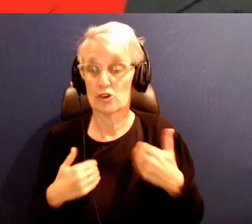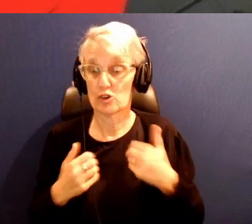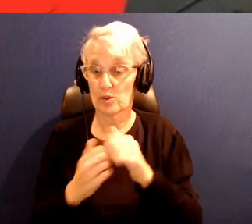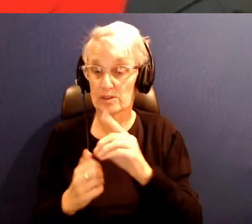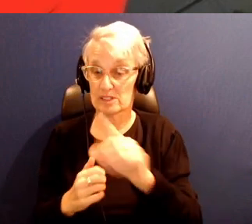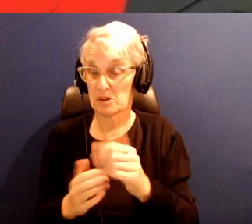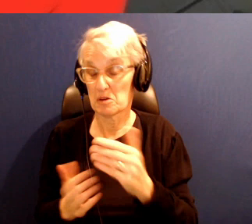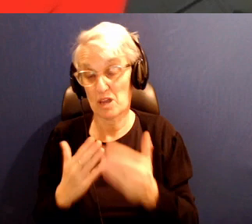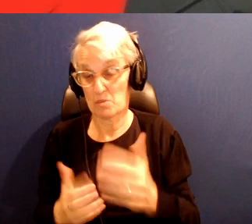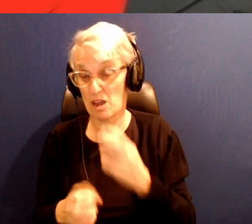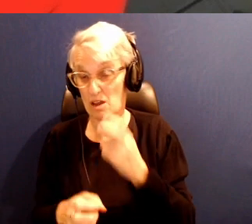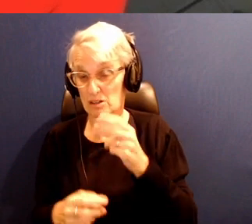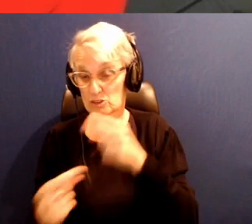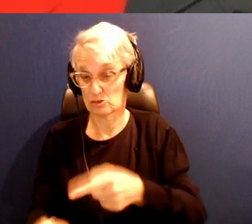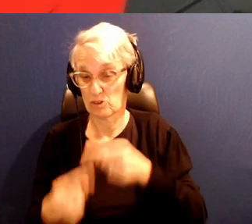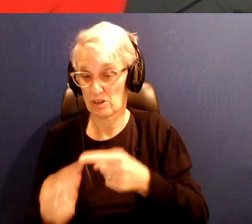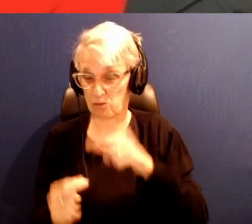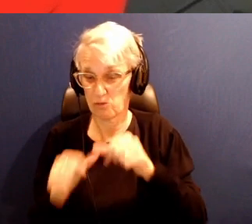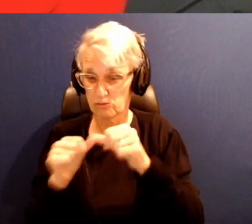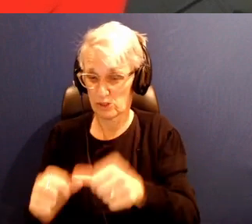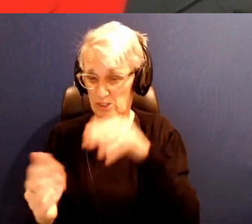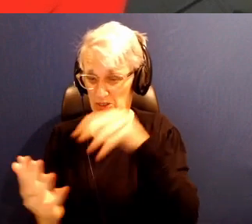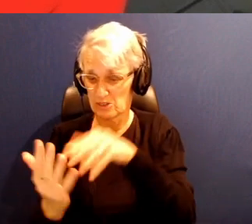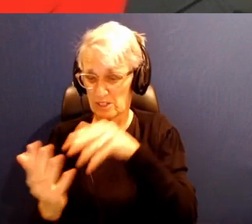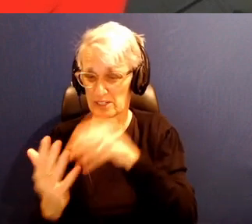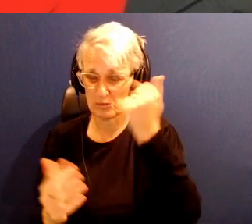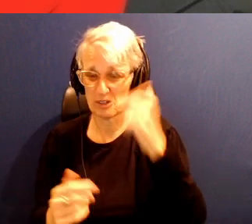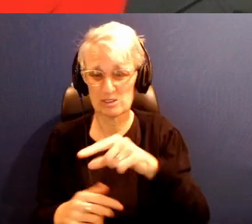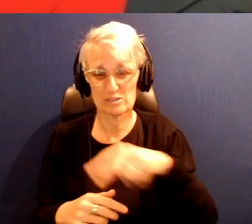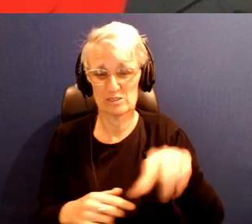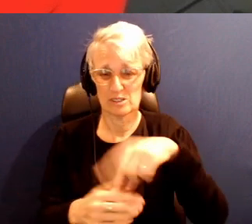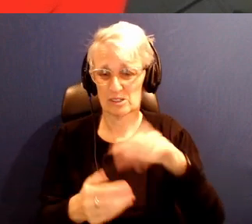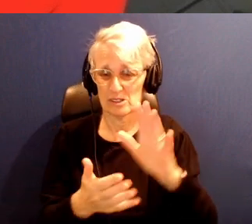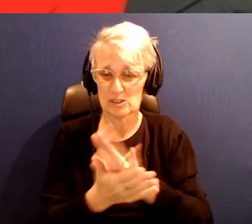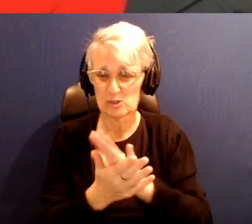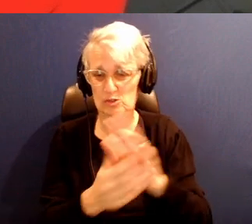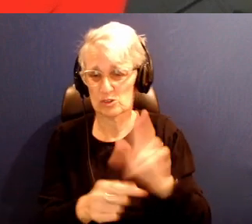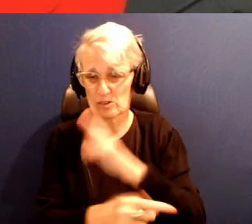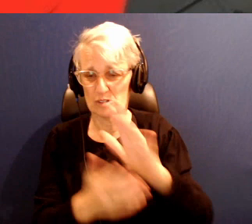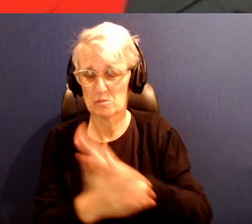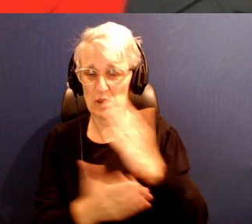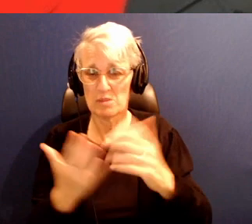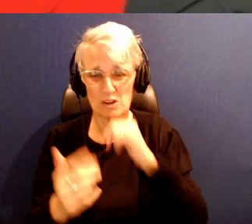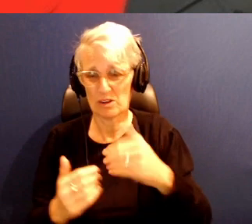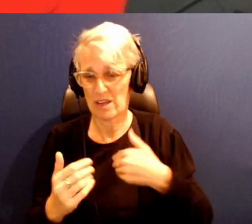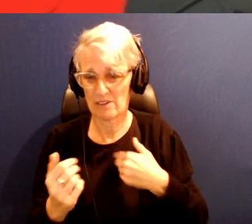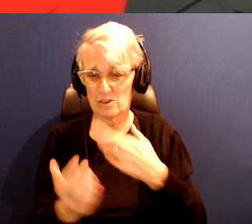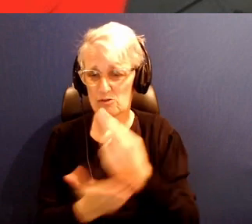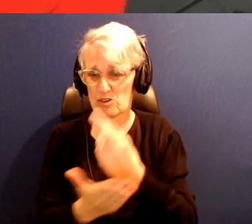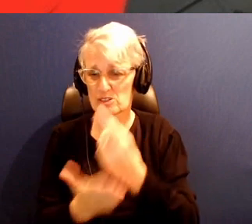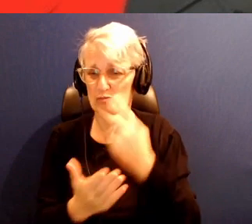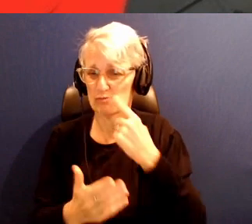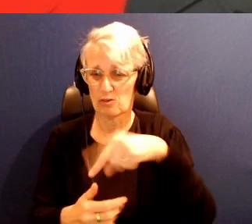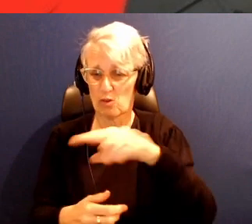with disabilities may find it difficult to continue their studies since educational institutions may not have the infrastructure